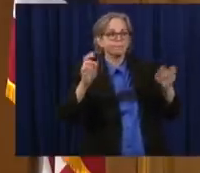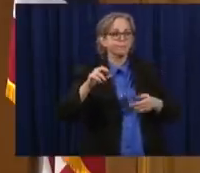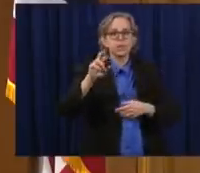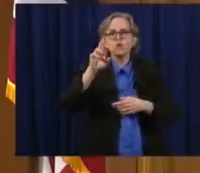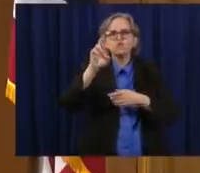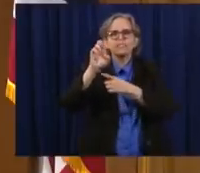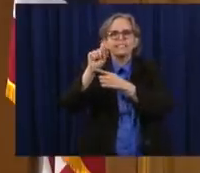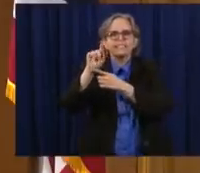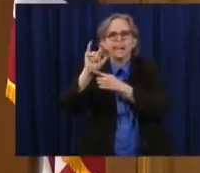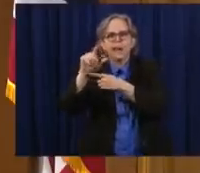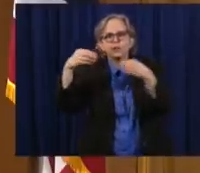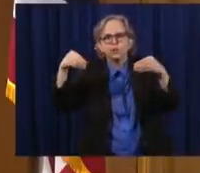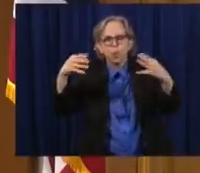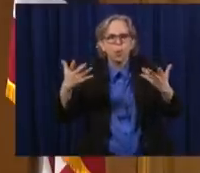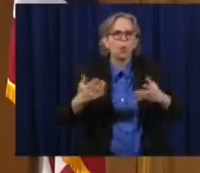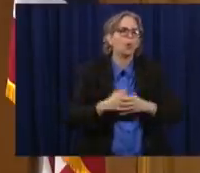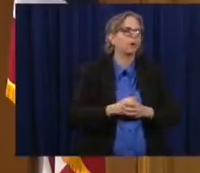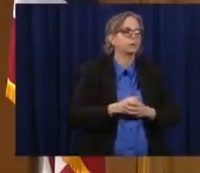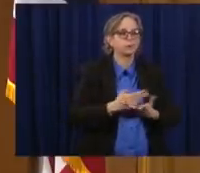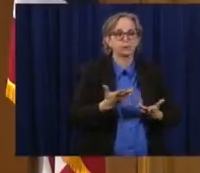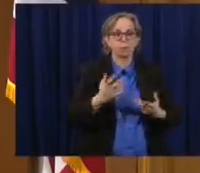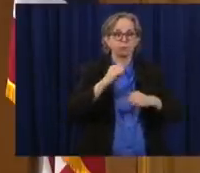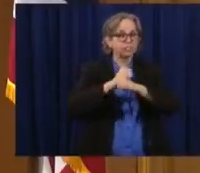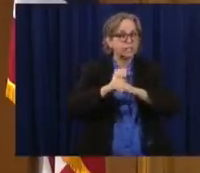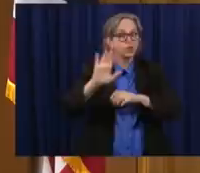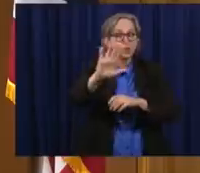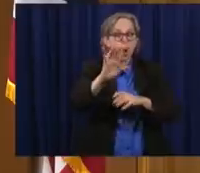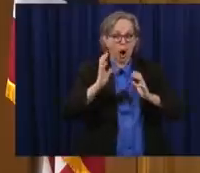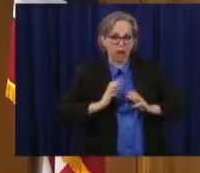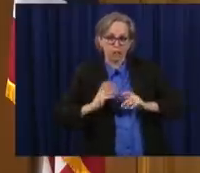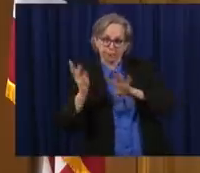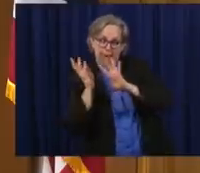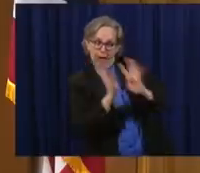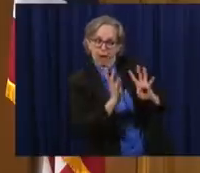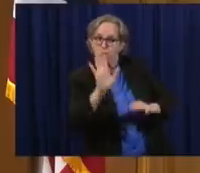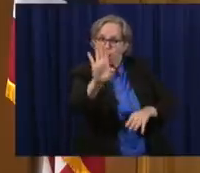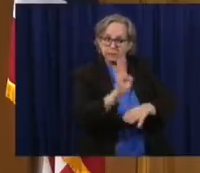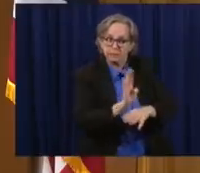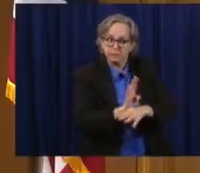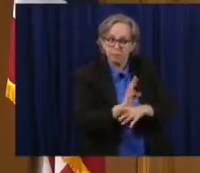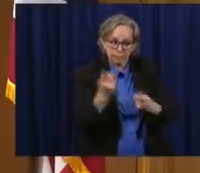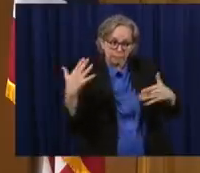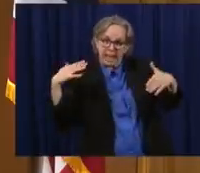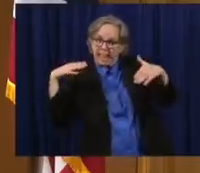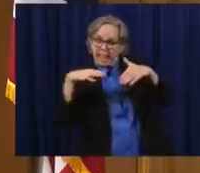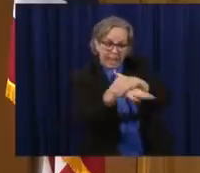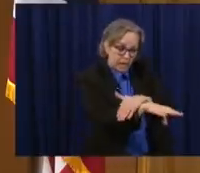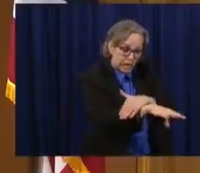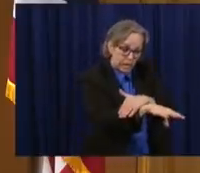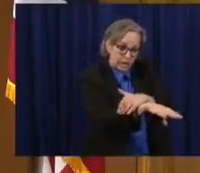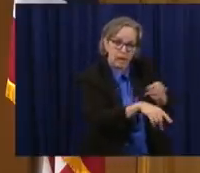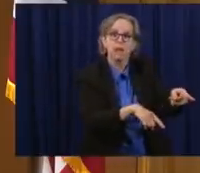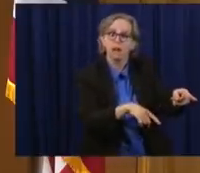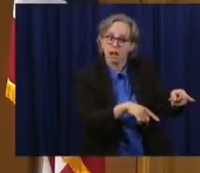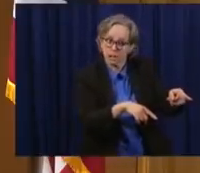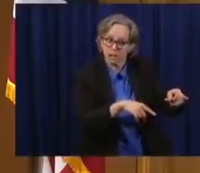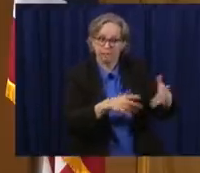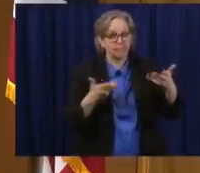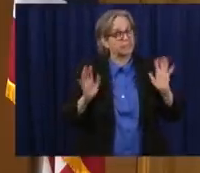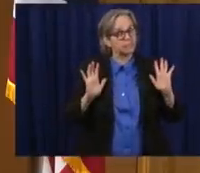protect the customers, protect those who are coming in. So that's it. I mean,